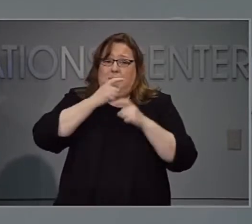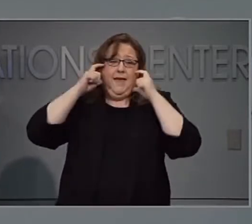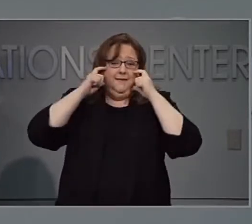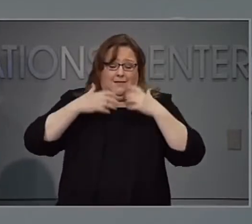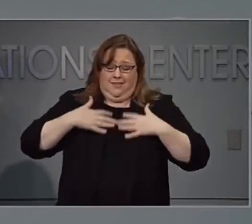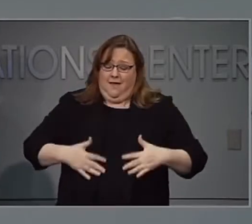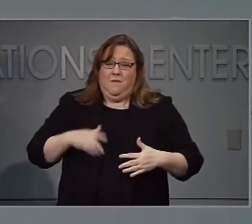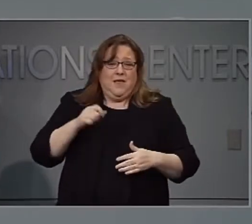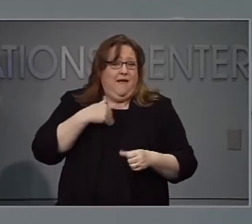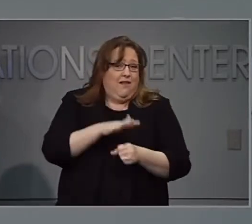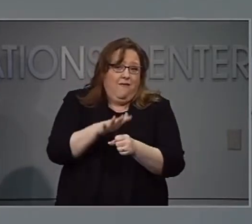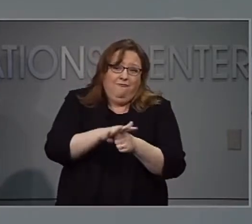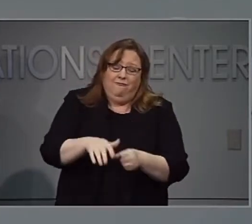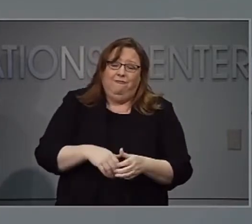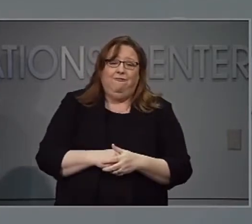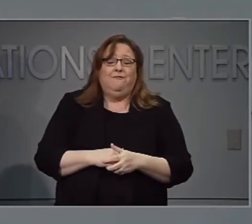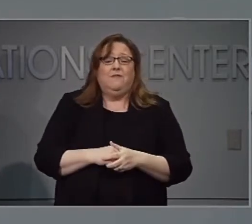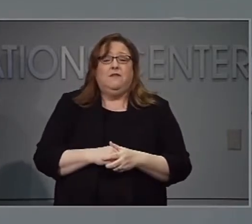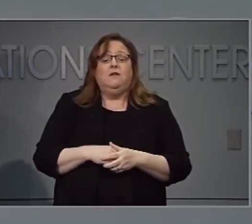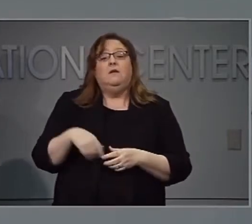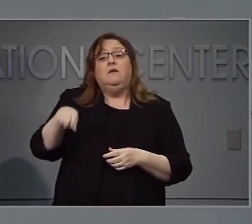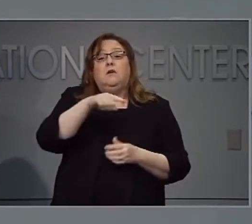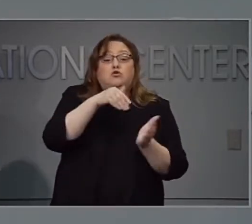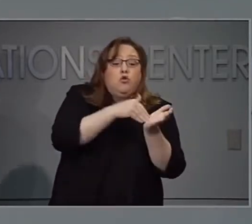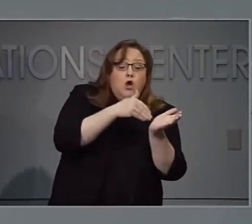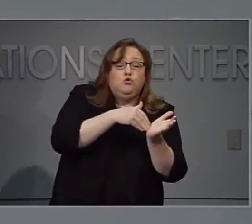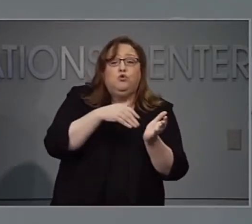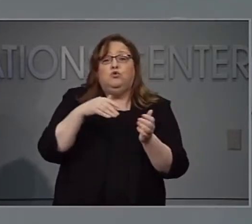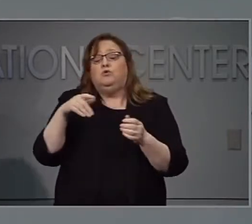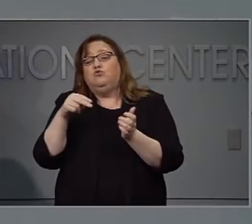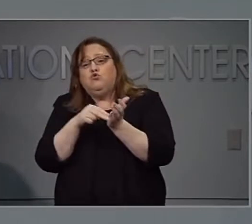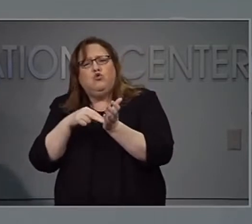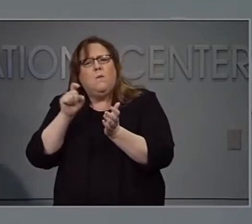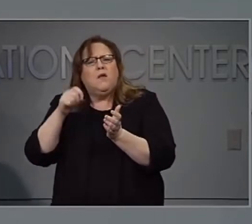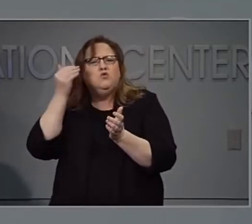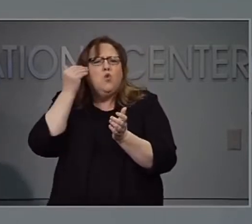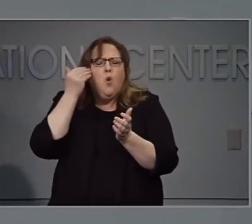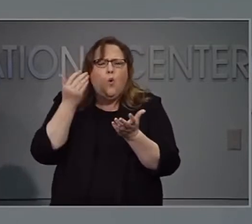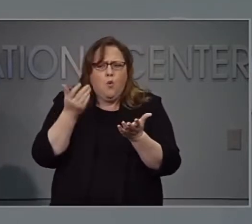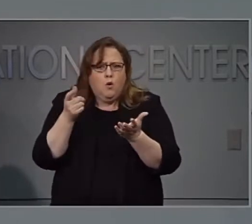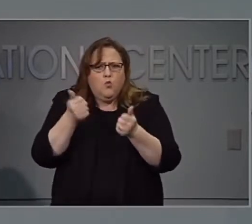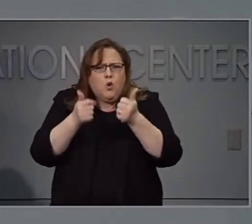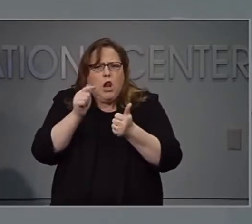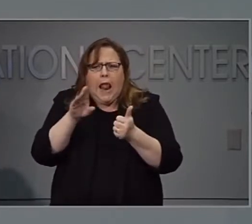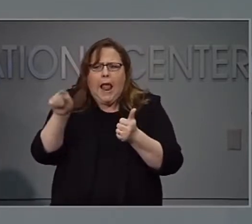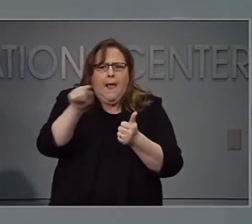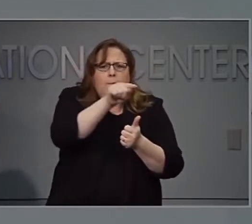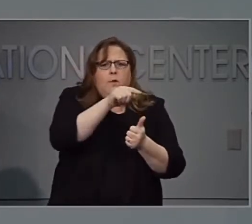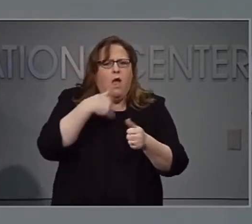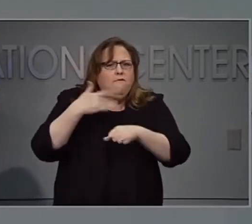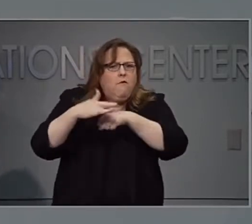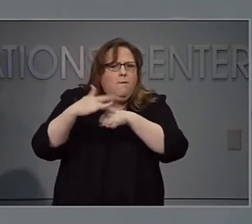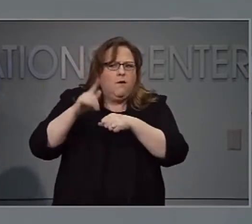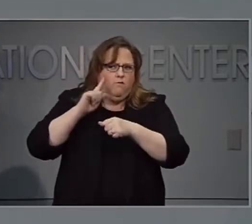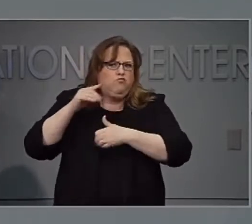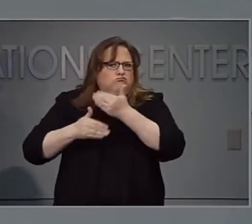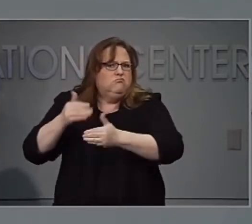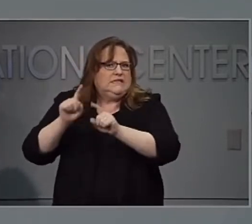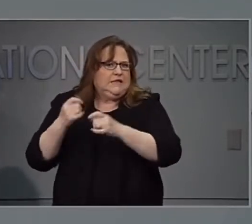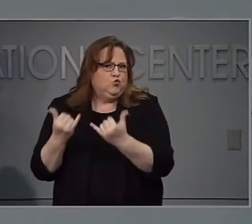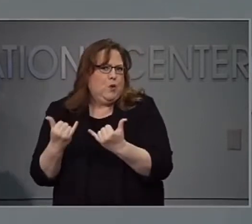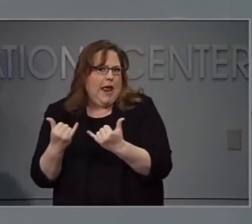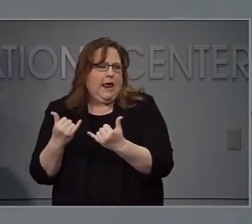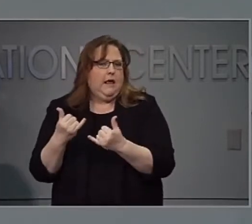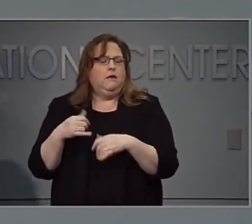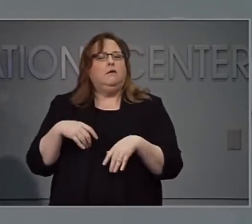and clinicians will need to know which labs have the capacity on any given day to process those tests, and labs